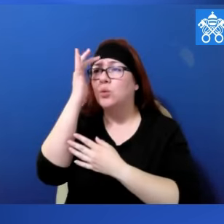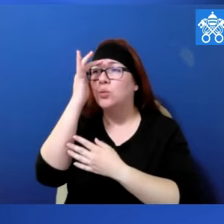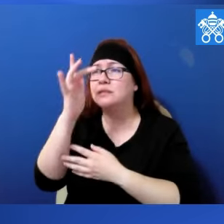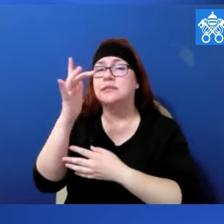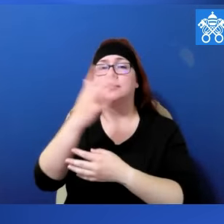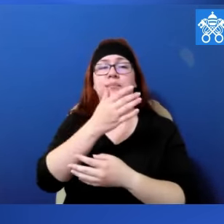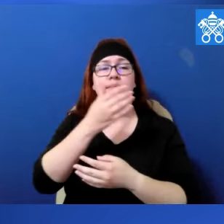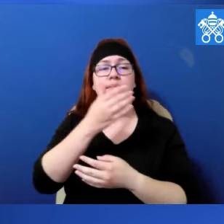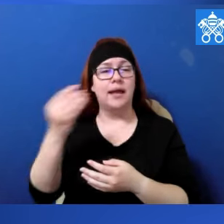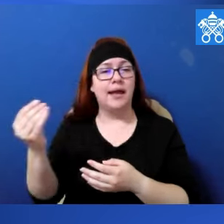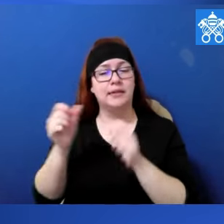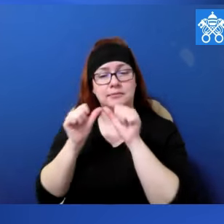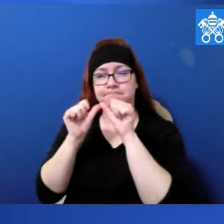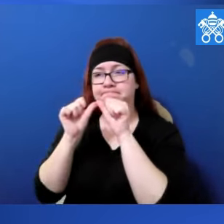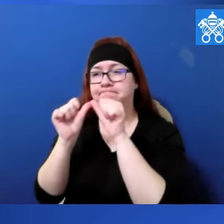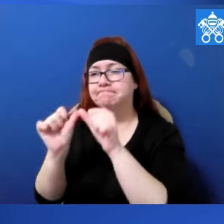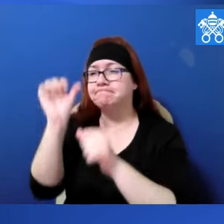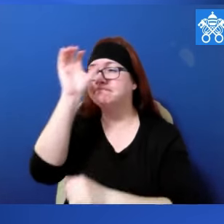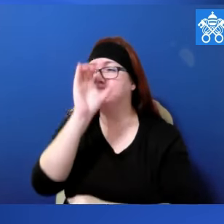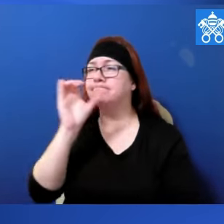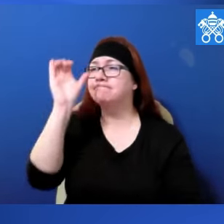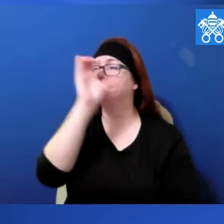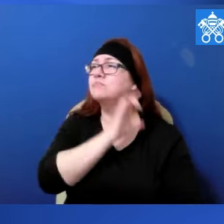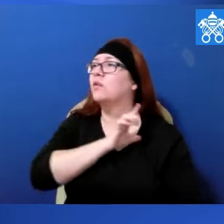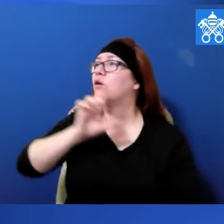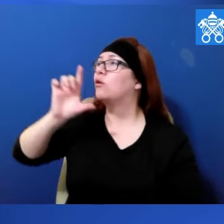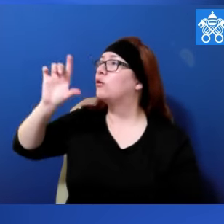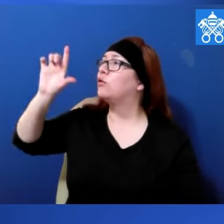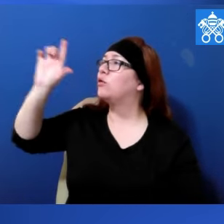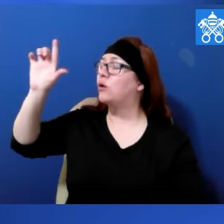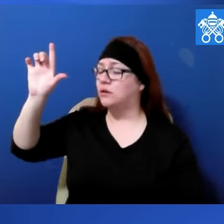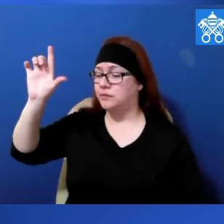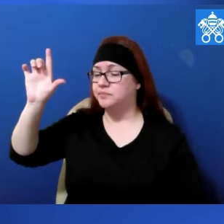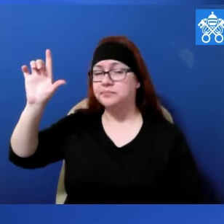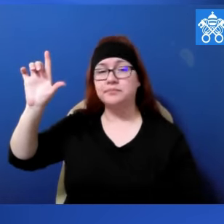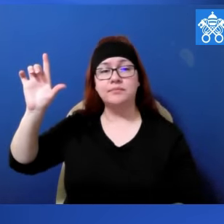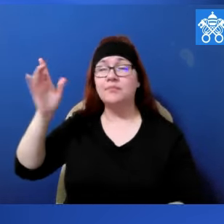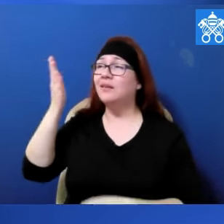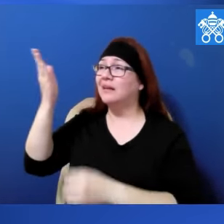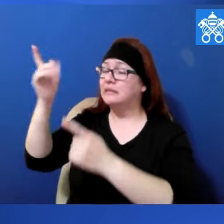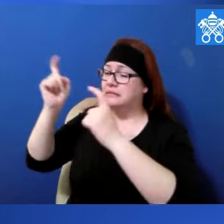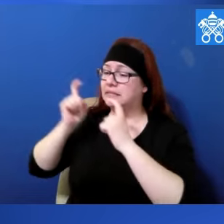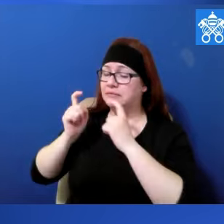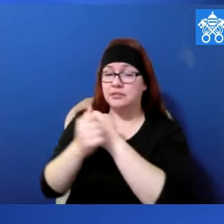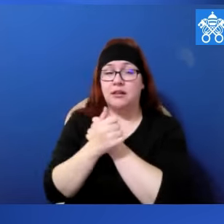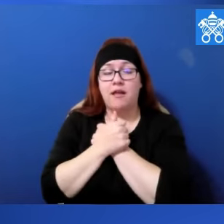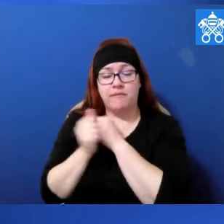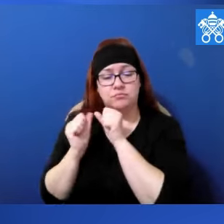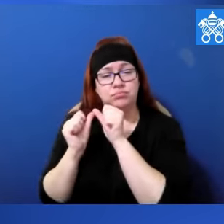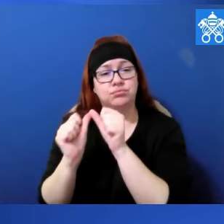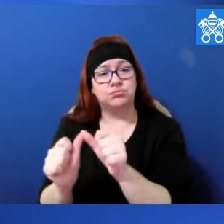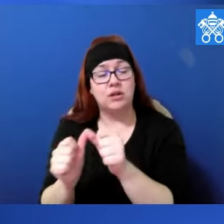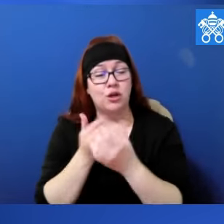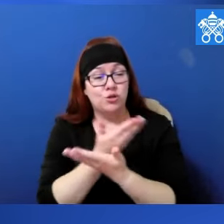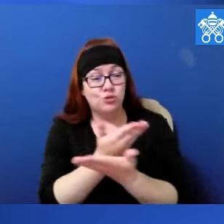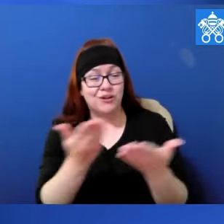true wisdom and unceasingly seek the Lord, the living source of eternal love. To all